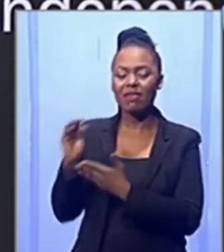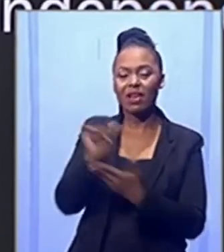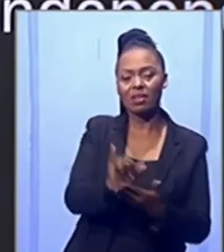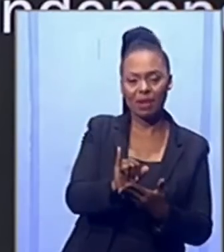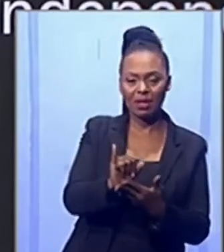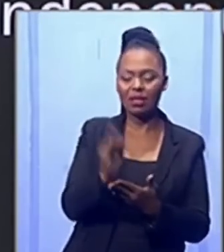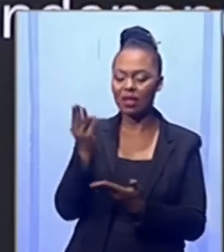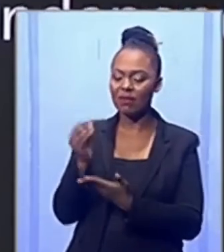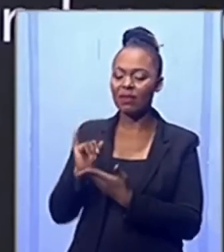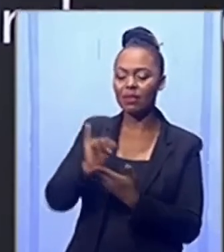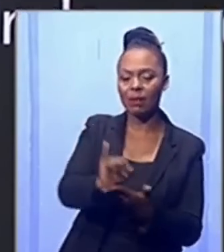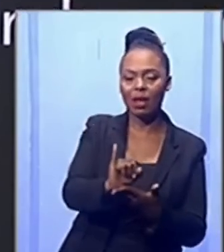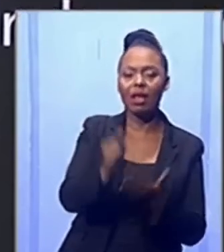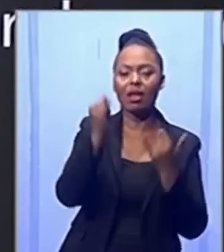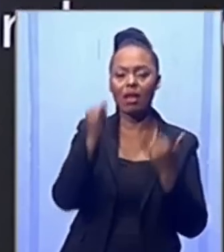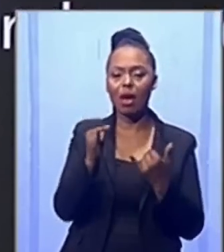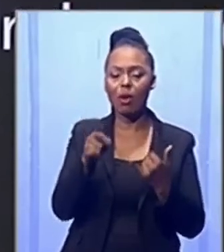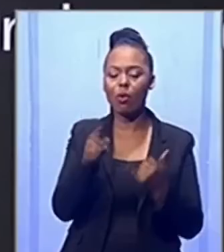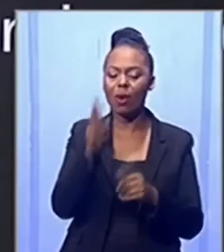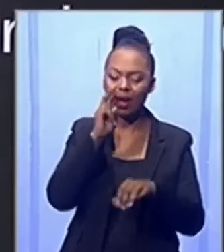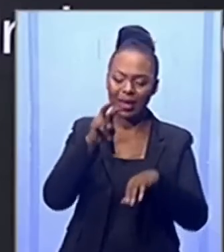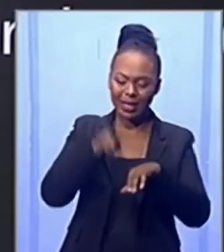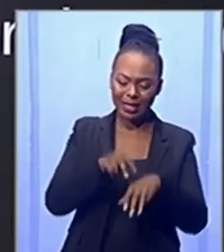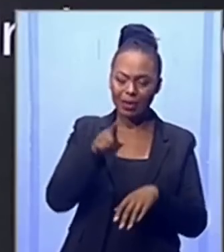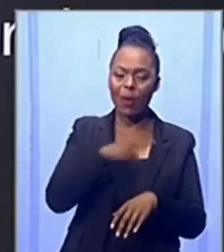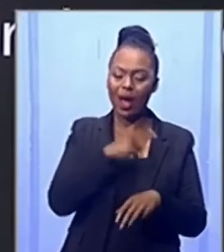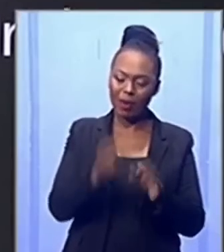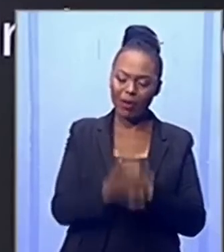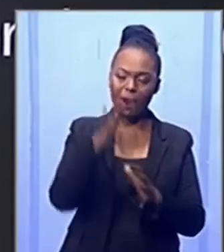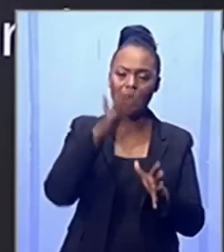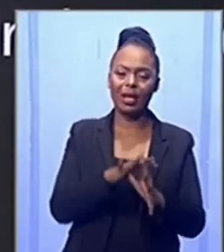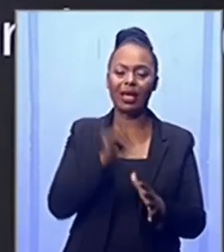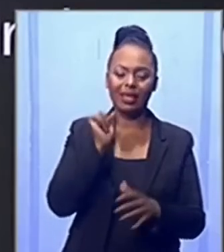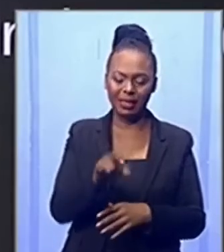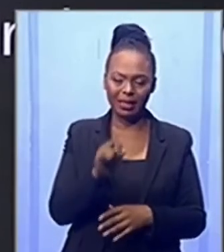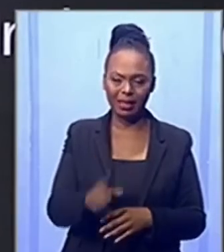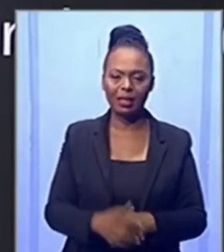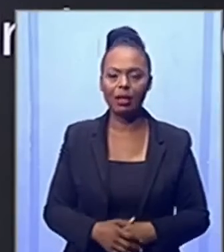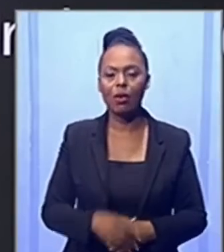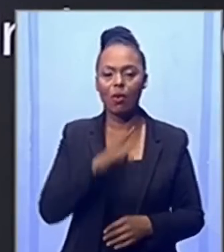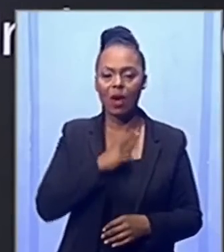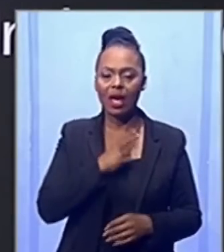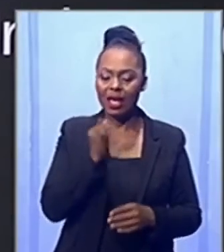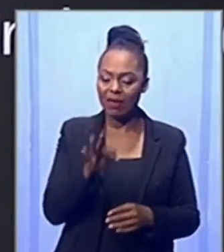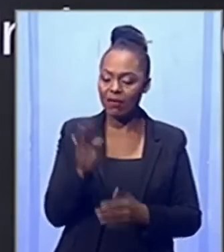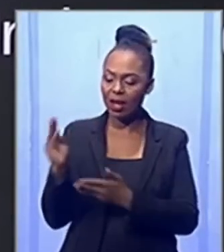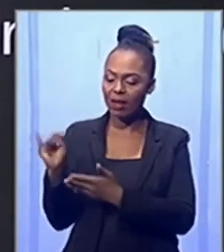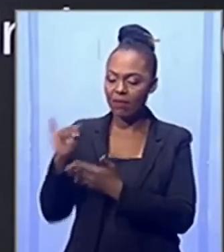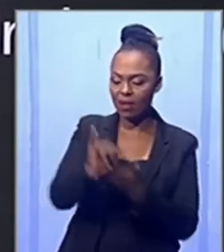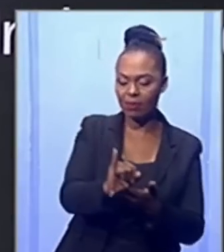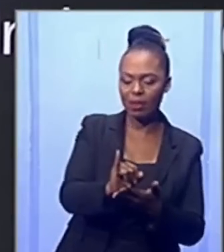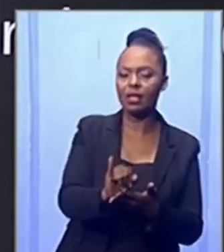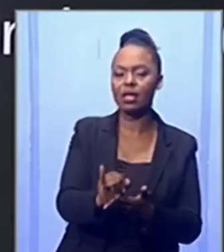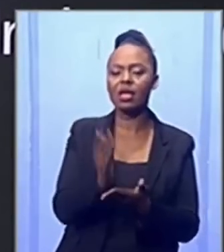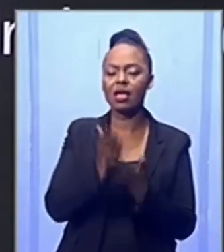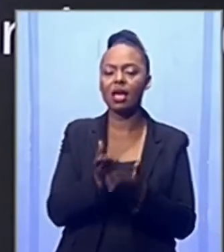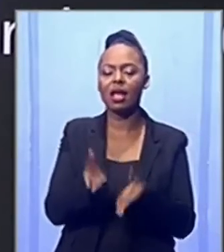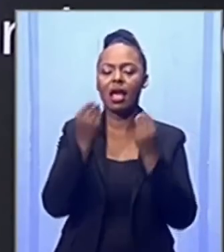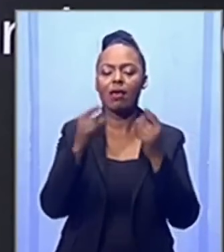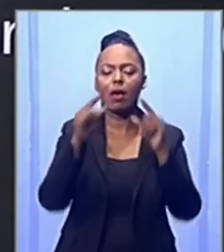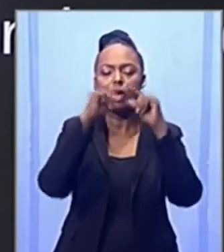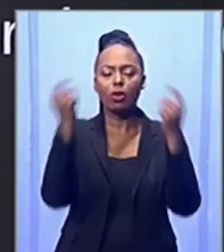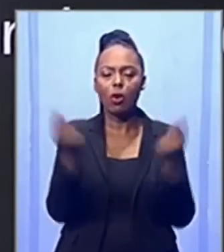mo mekgwa e le gore e loketše lefaufau e ka kgona go se dira gore go be le global